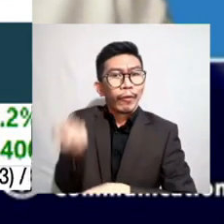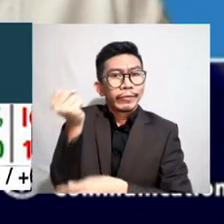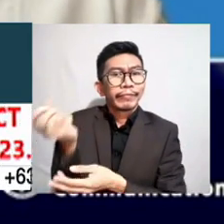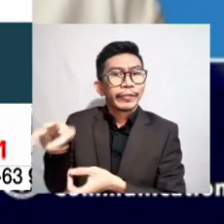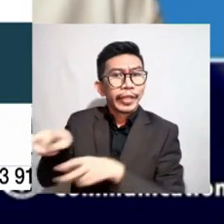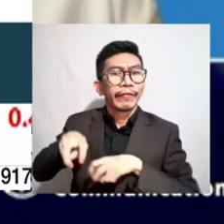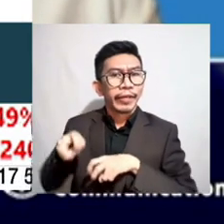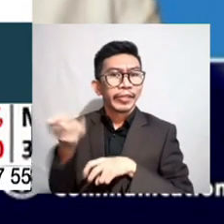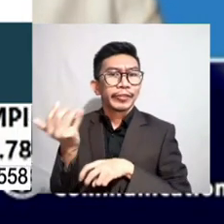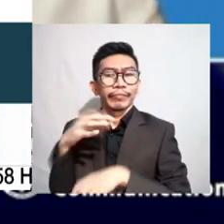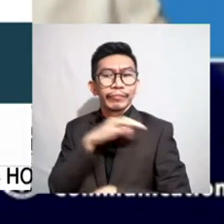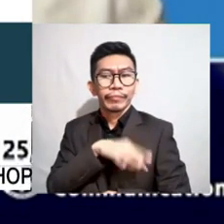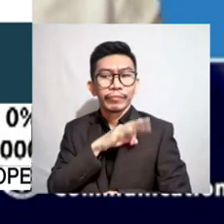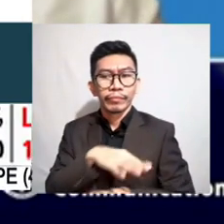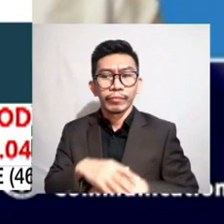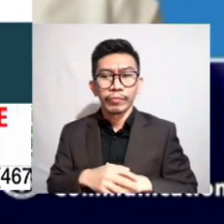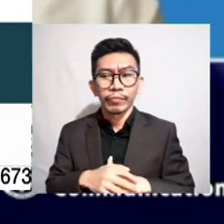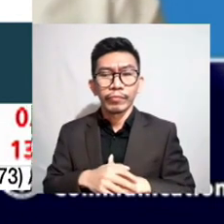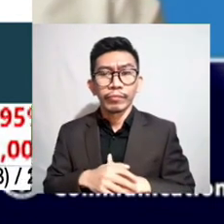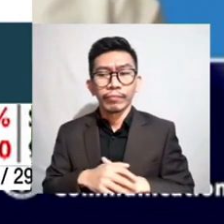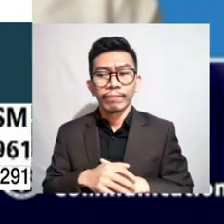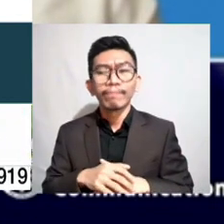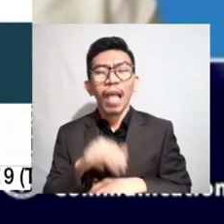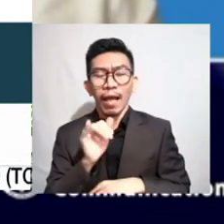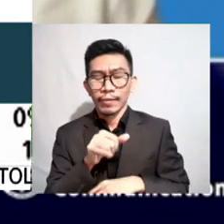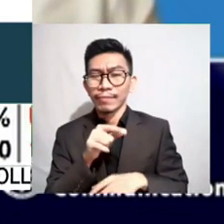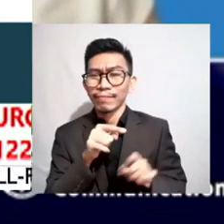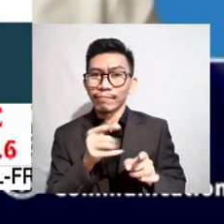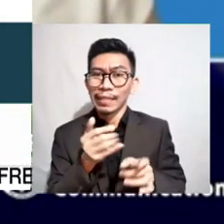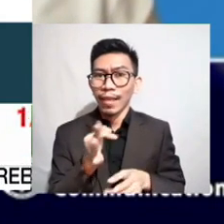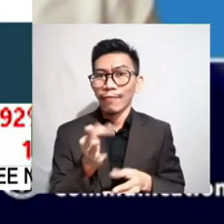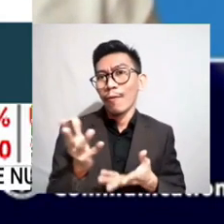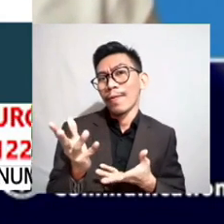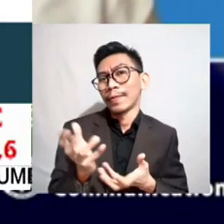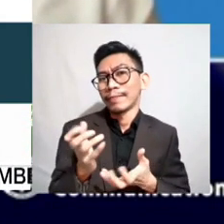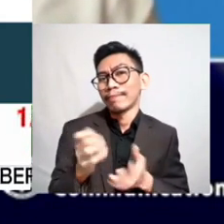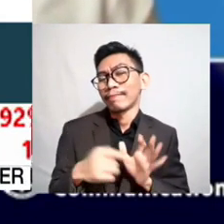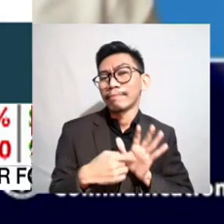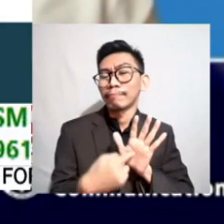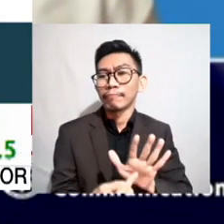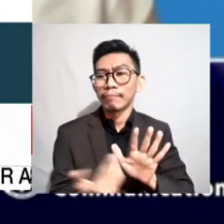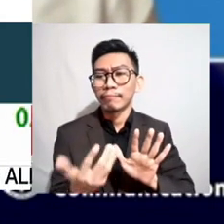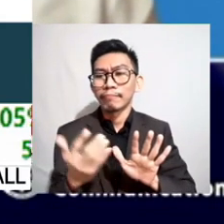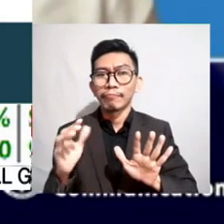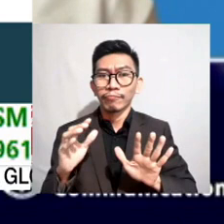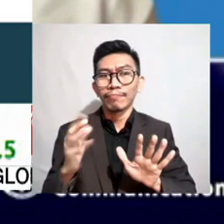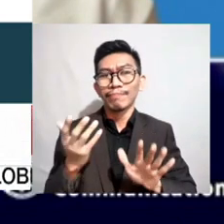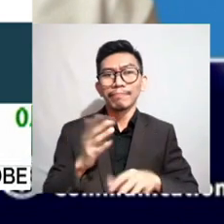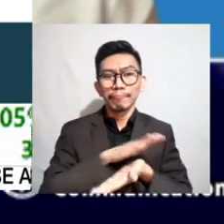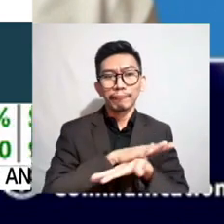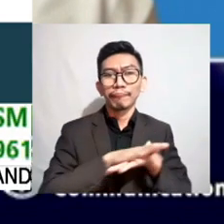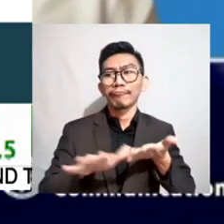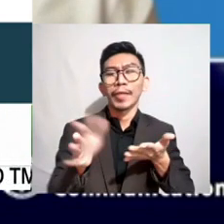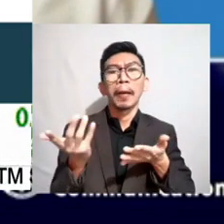what you would call the classic case of if you want to appear white, you paint the other guy black. Para